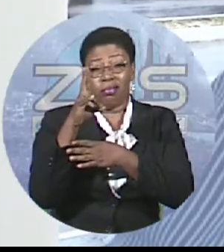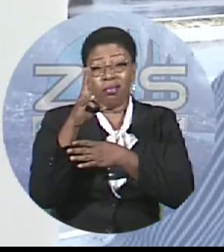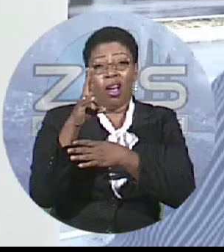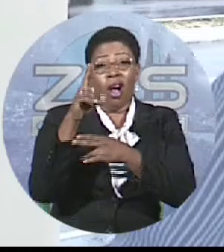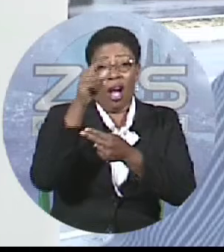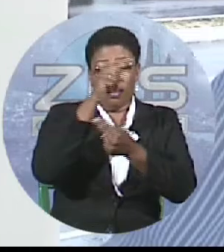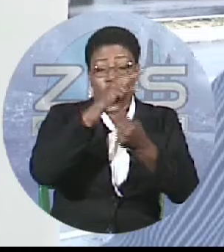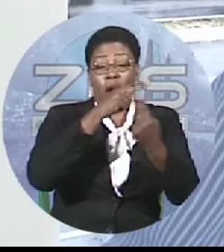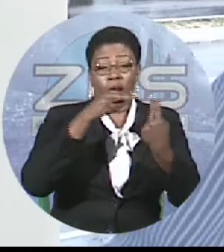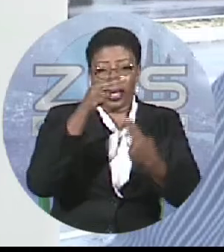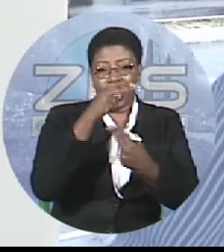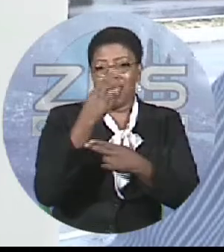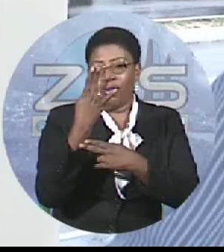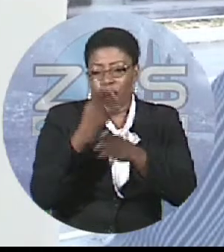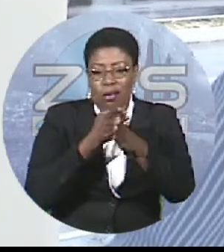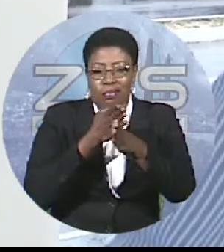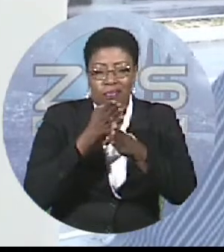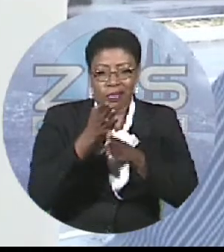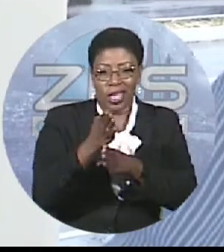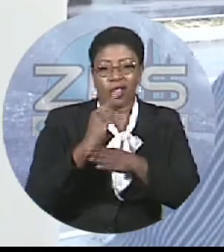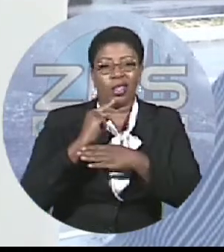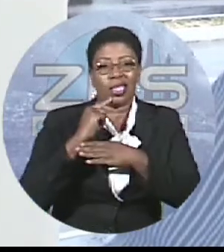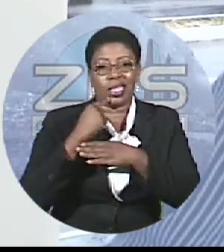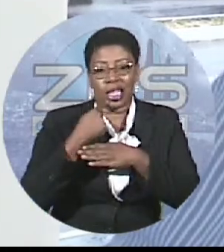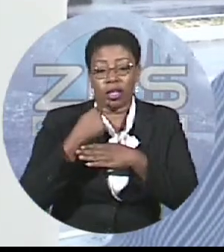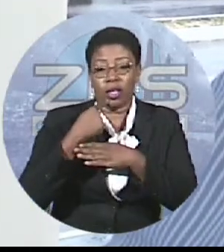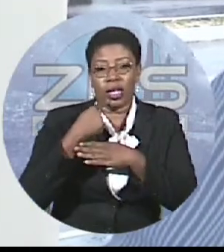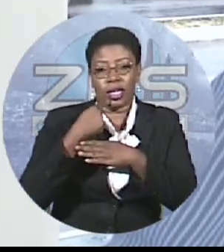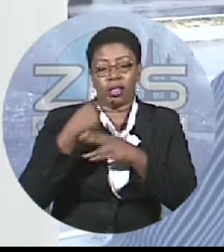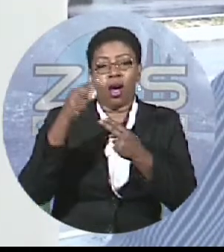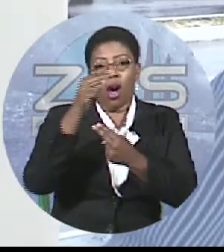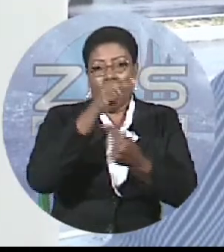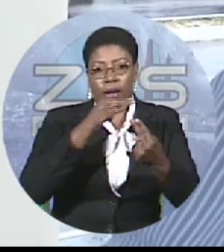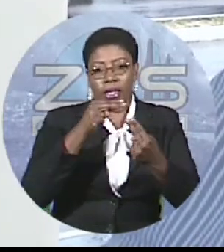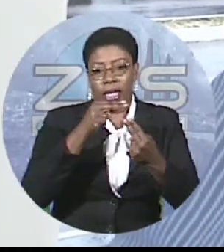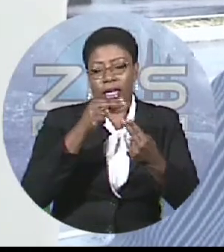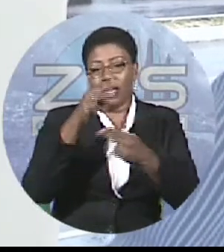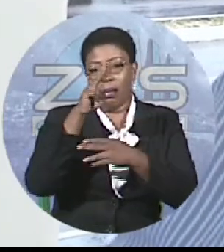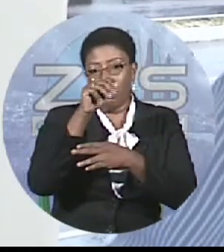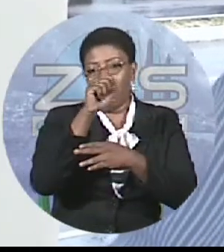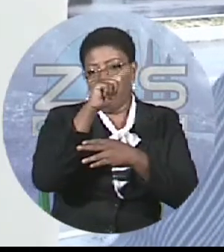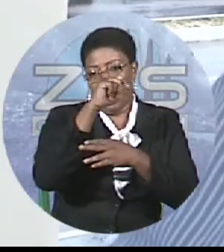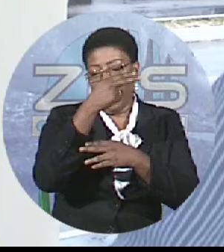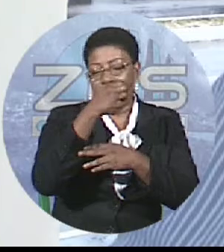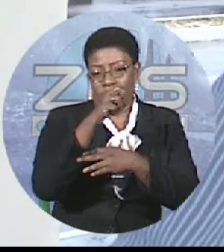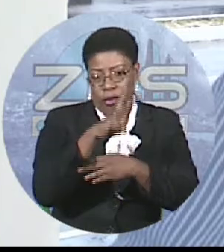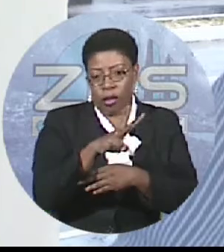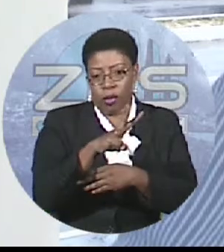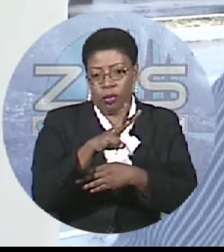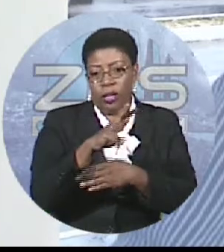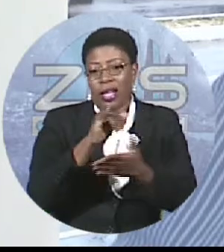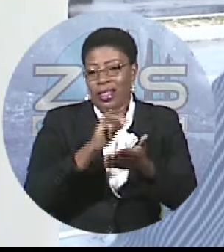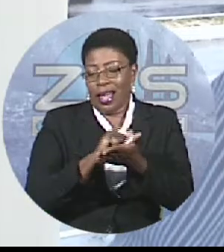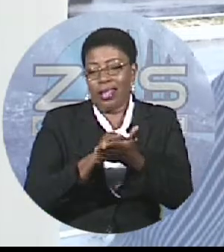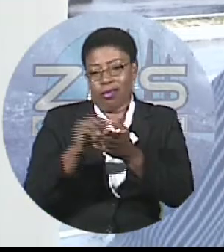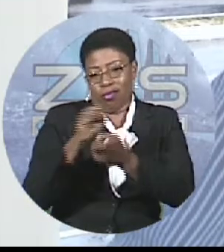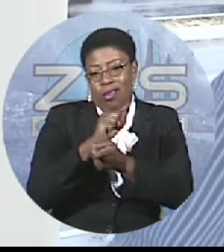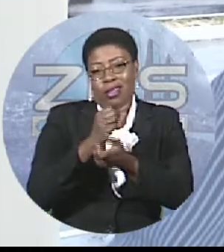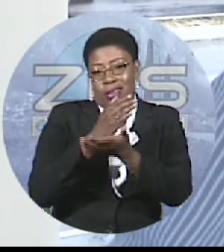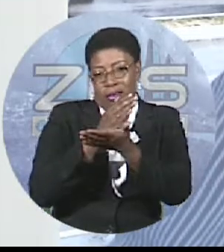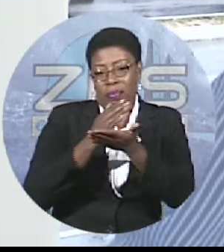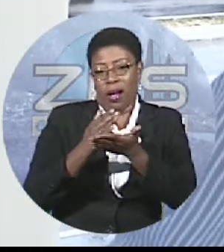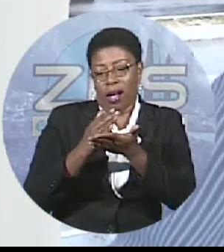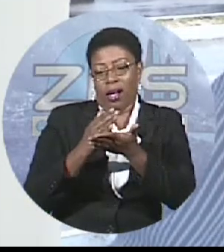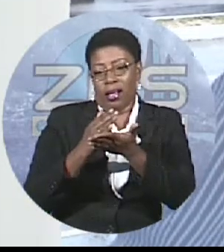ones, and out of those 4 major ones, we will never forget Hurricane Matthew, which devastated portions of